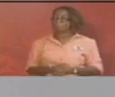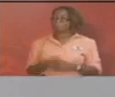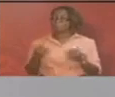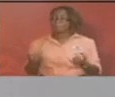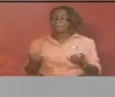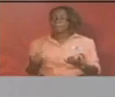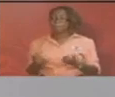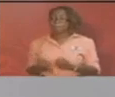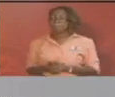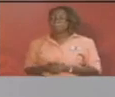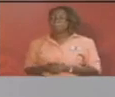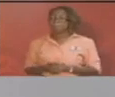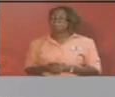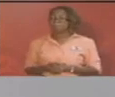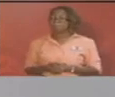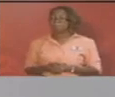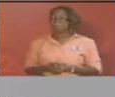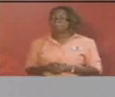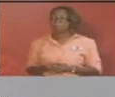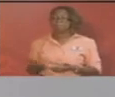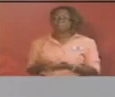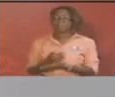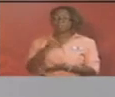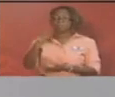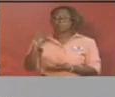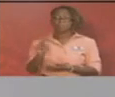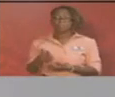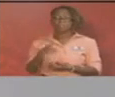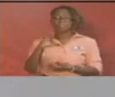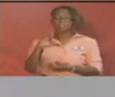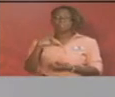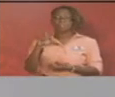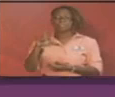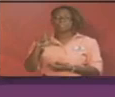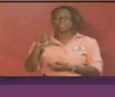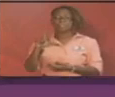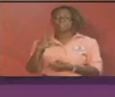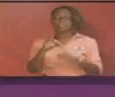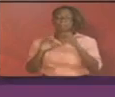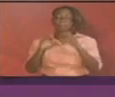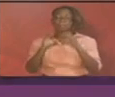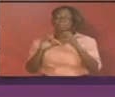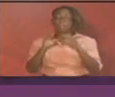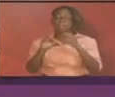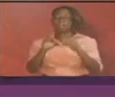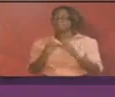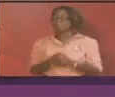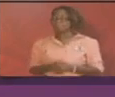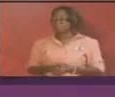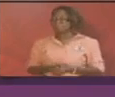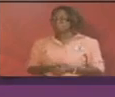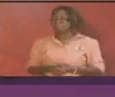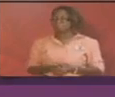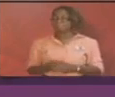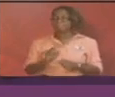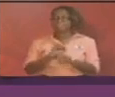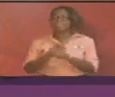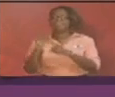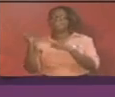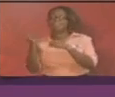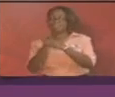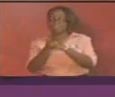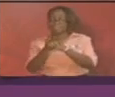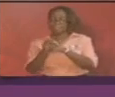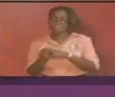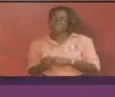Good morning, everybody. Natalie Singh, CL Communications. St. Vincent and the Grenadines the